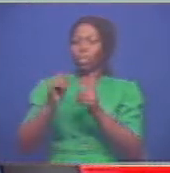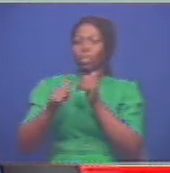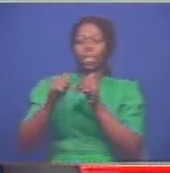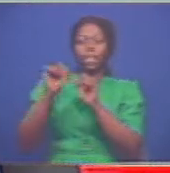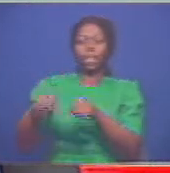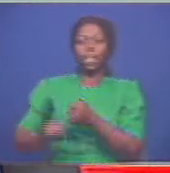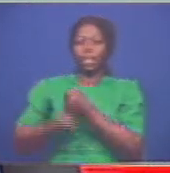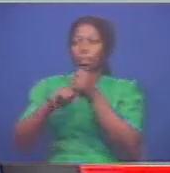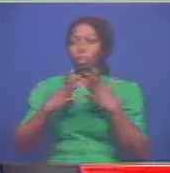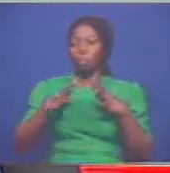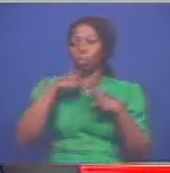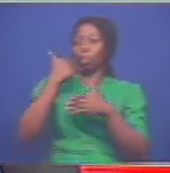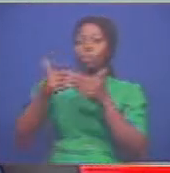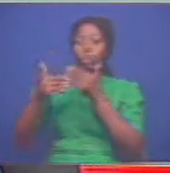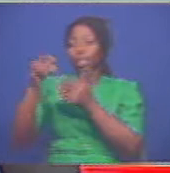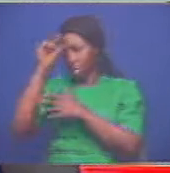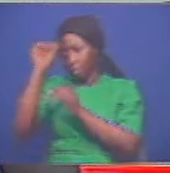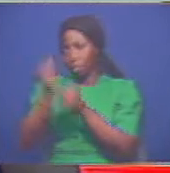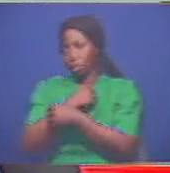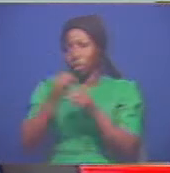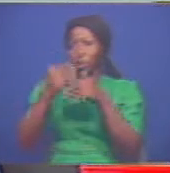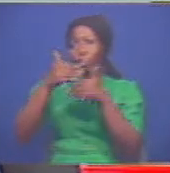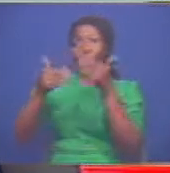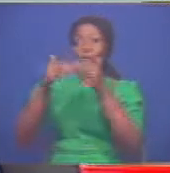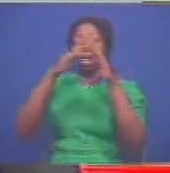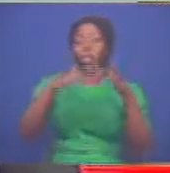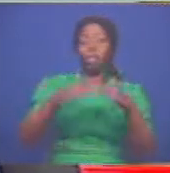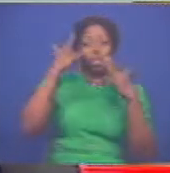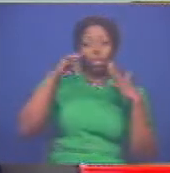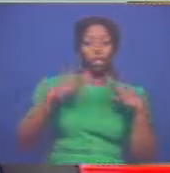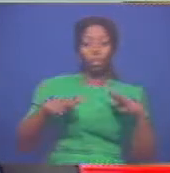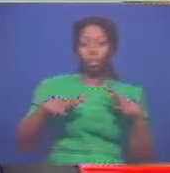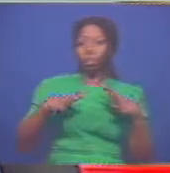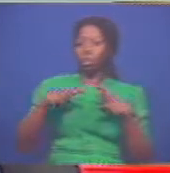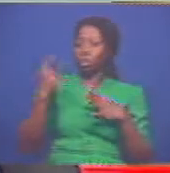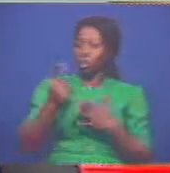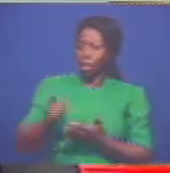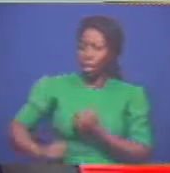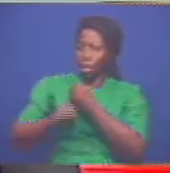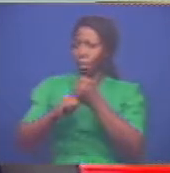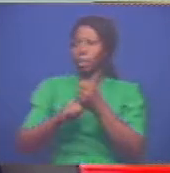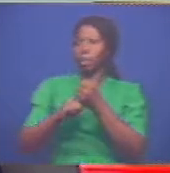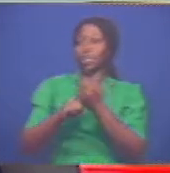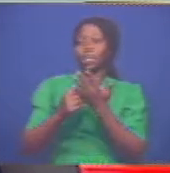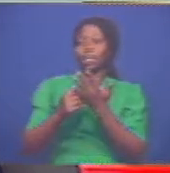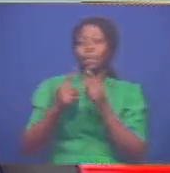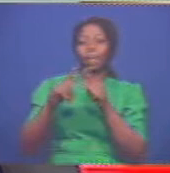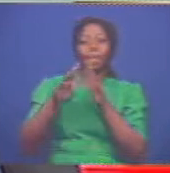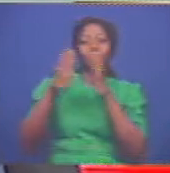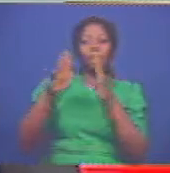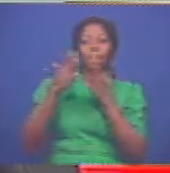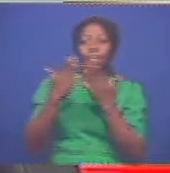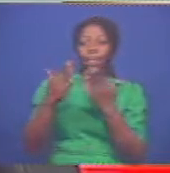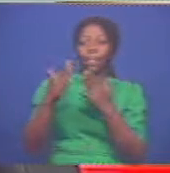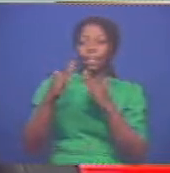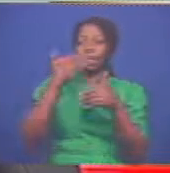for the population. Yeah. You just facilitate, enable by zero rating. But the key for me is infrastructure. We